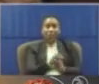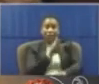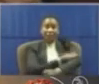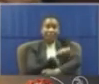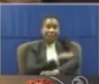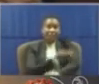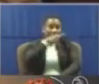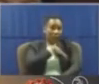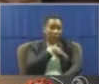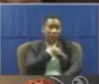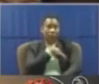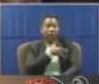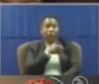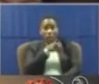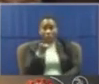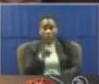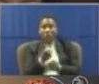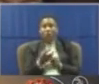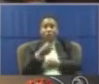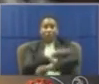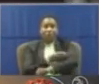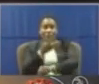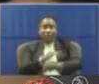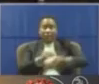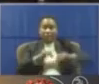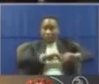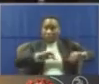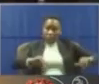and those who haven't. Thank you. Thank you, Honourable Member.